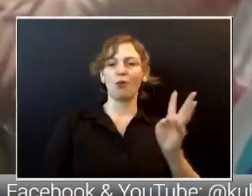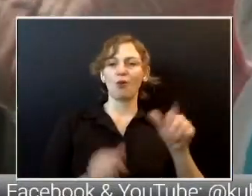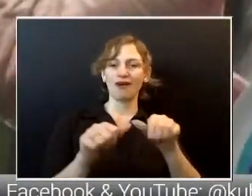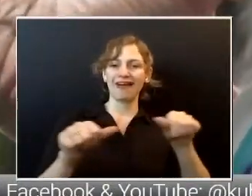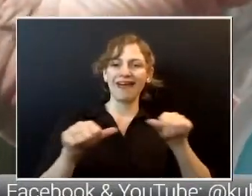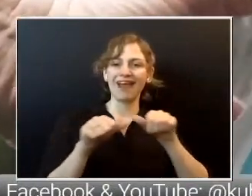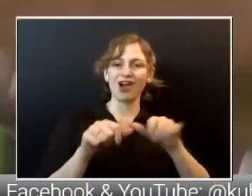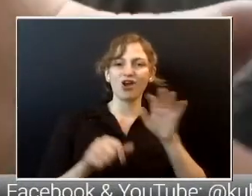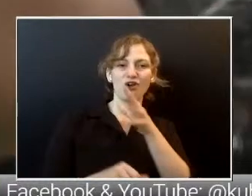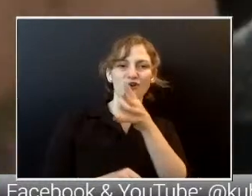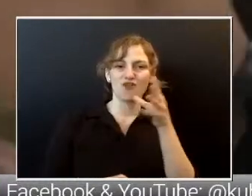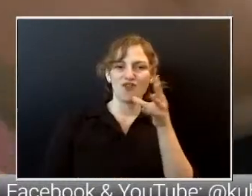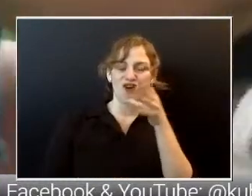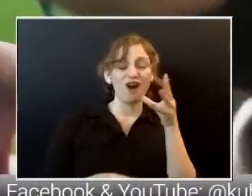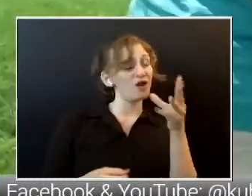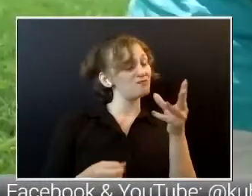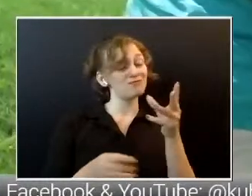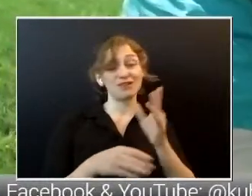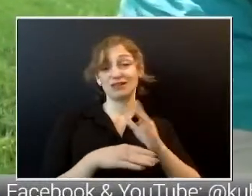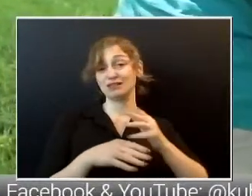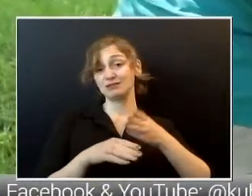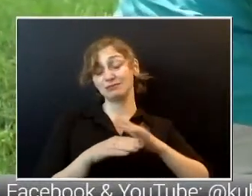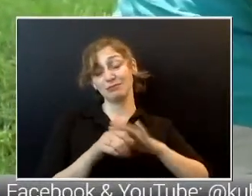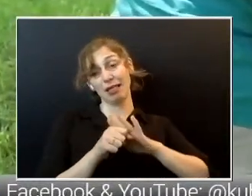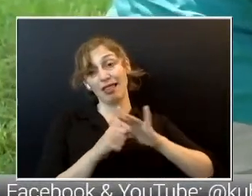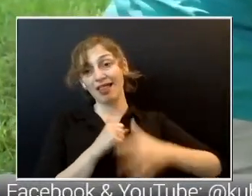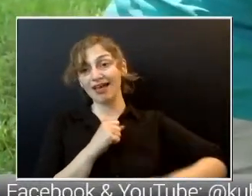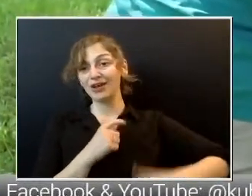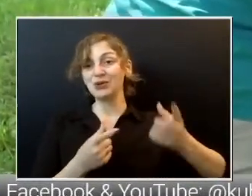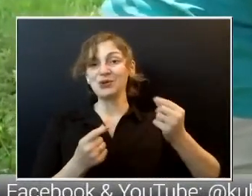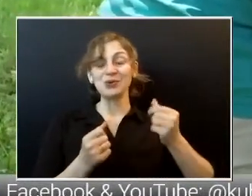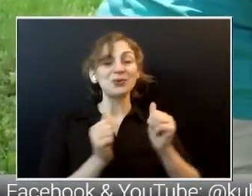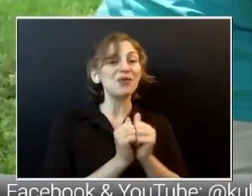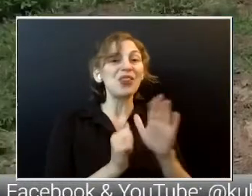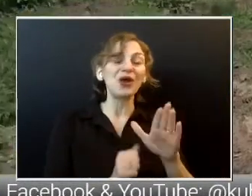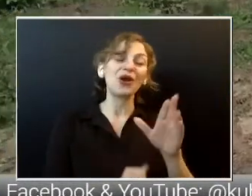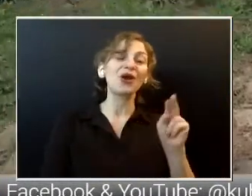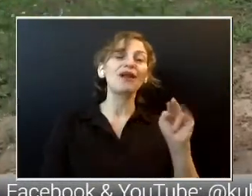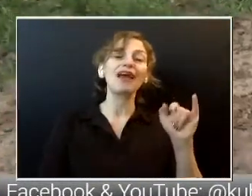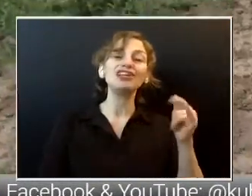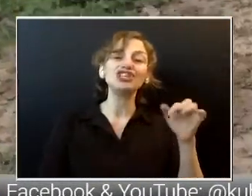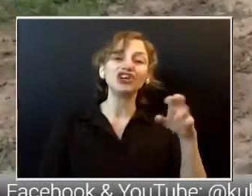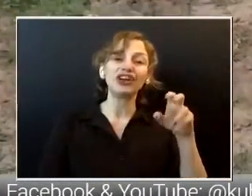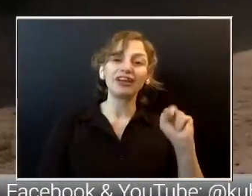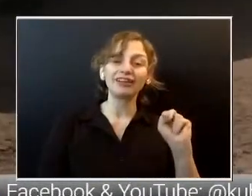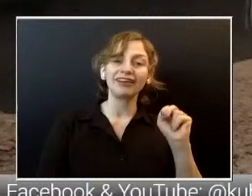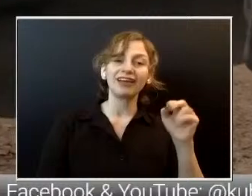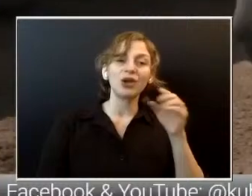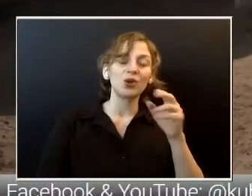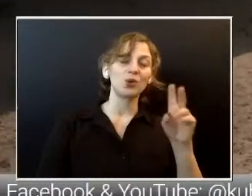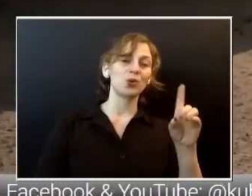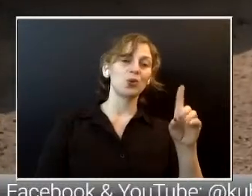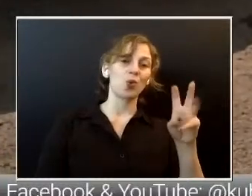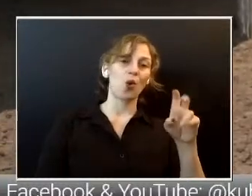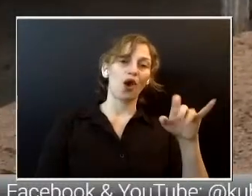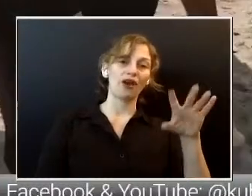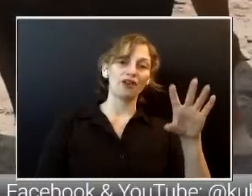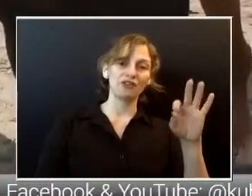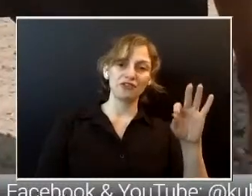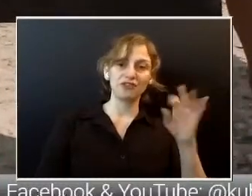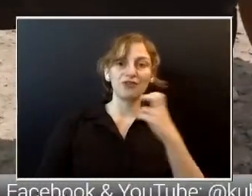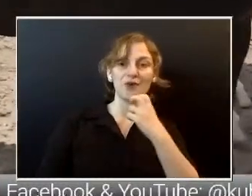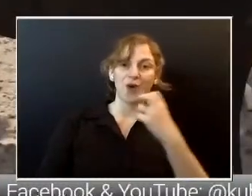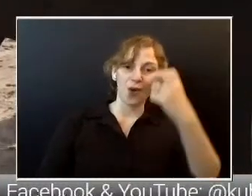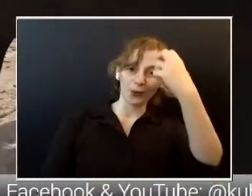company. With her Nigerian dwarf goats, Sully and Mike, she bought for her grandson. Hey Red, hey Bucky, come on Delbert, come on Red.